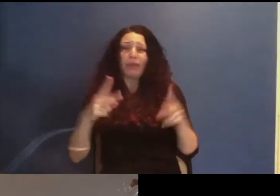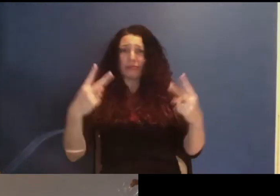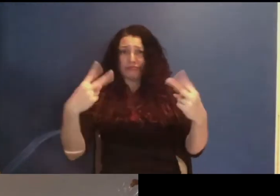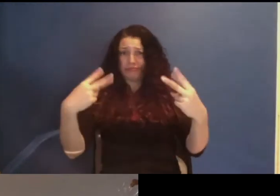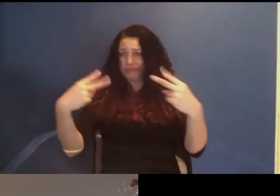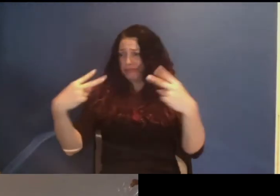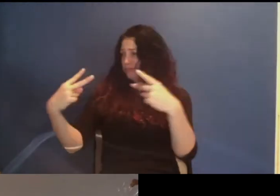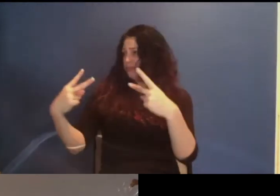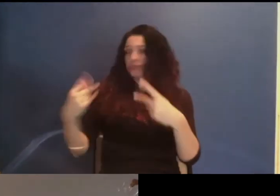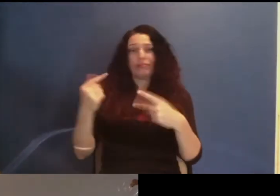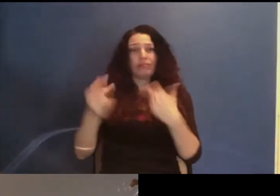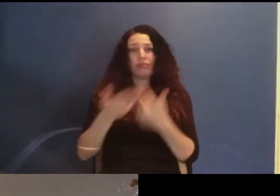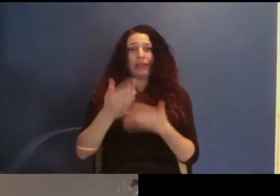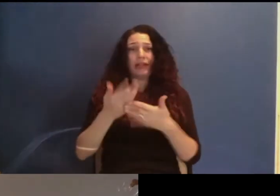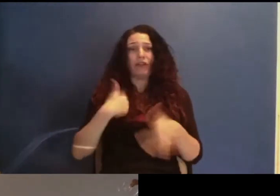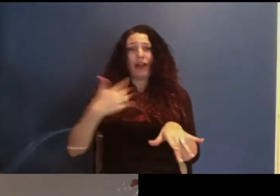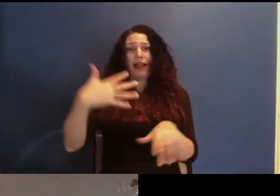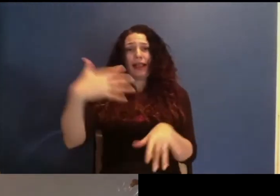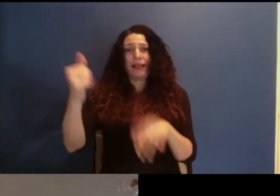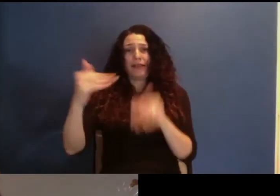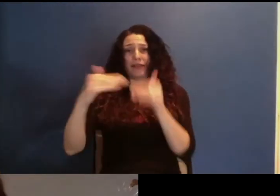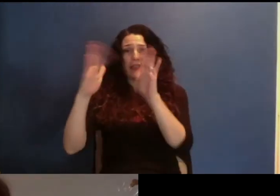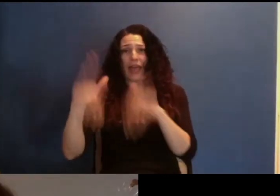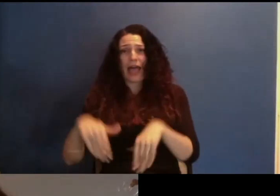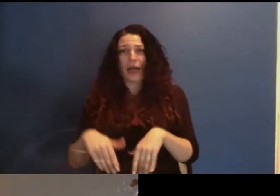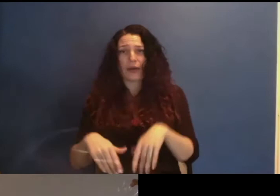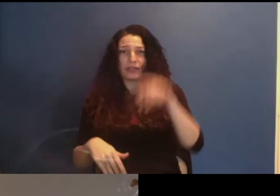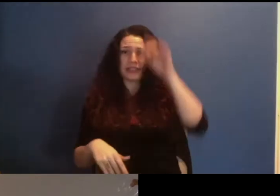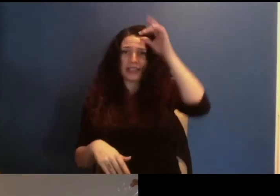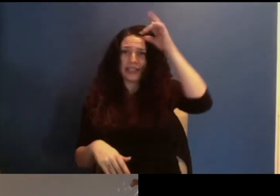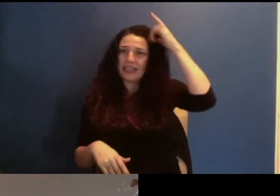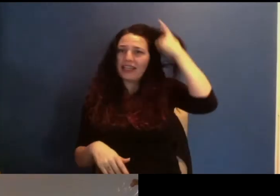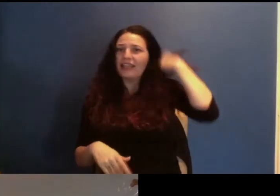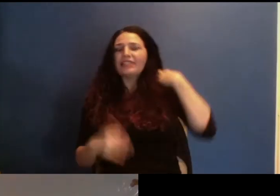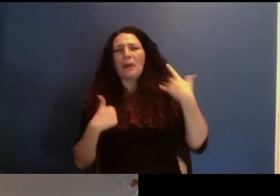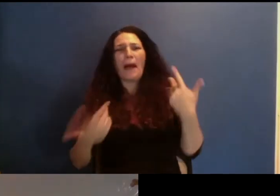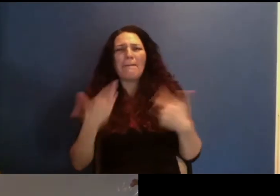god, I love that I just plagiarized unknowingly Harry Winston, Addicted.